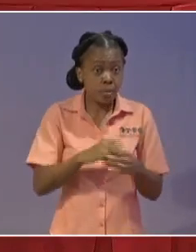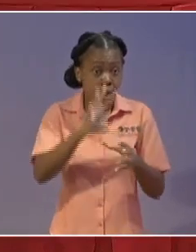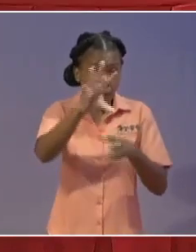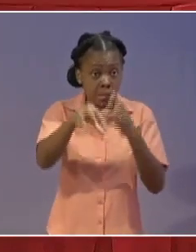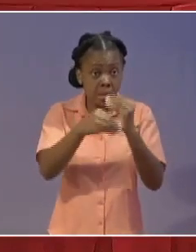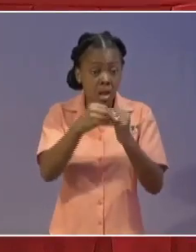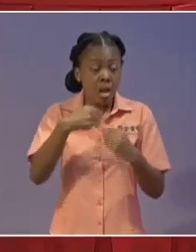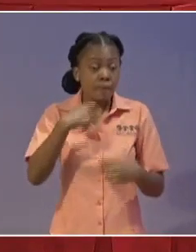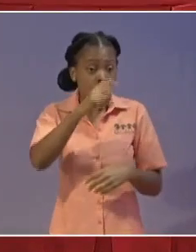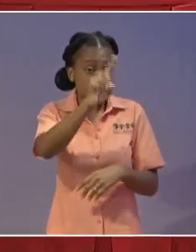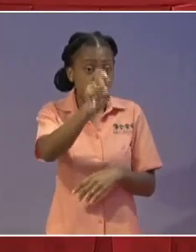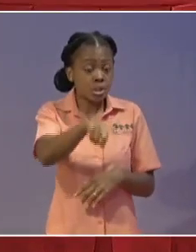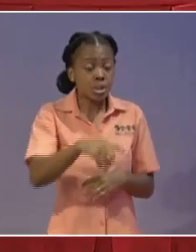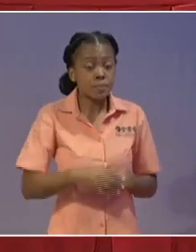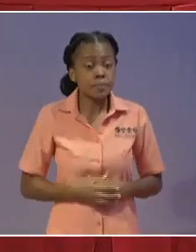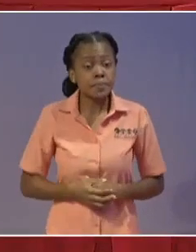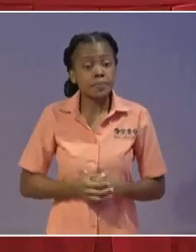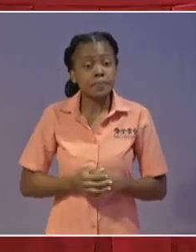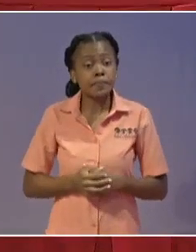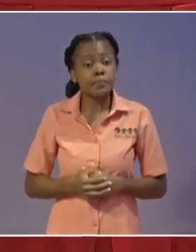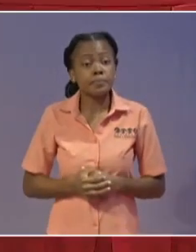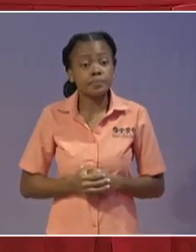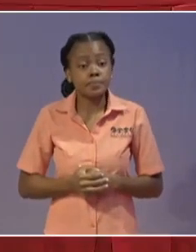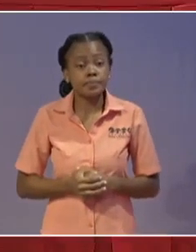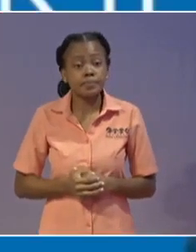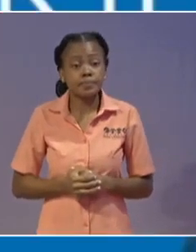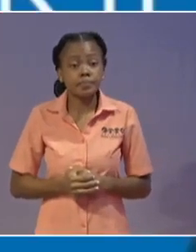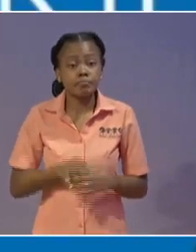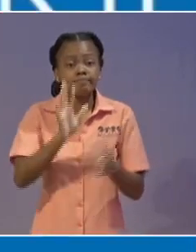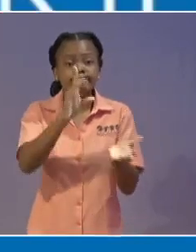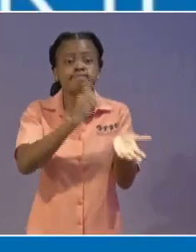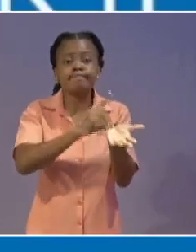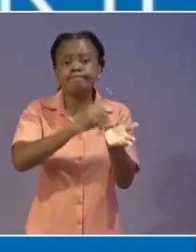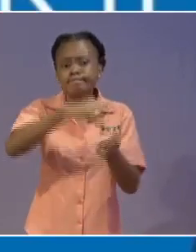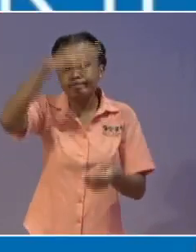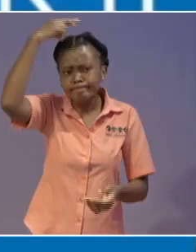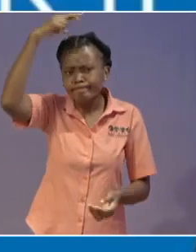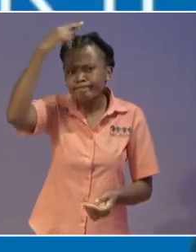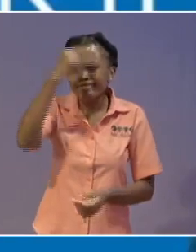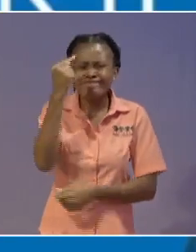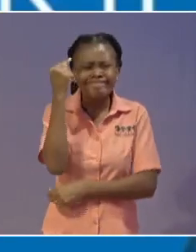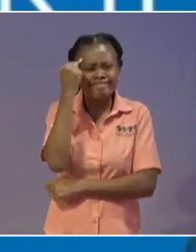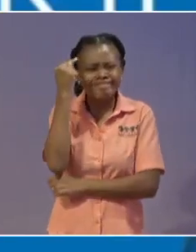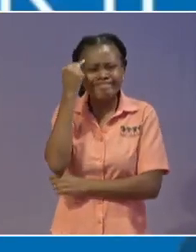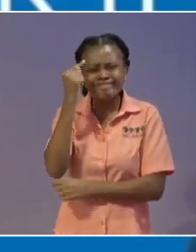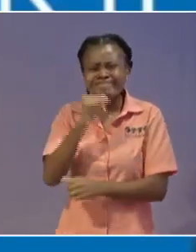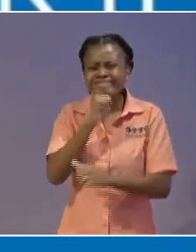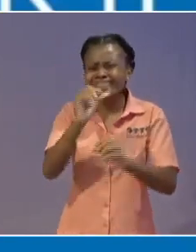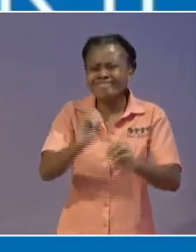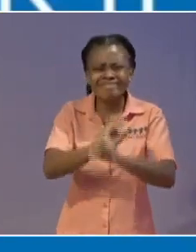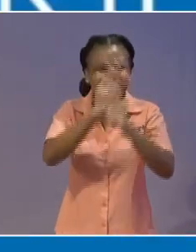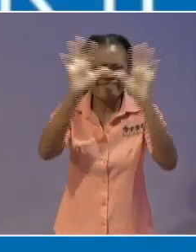Good morning again. CMO, I think I wasn't clear on my first question.